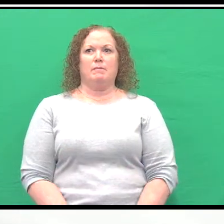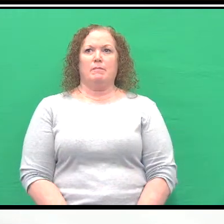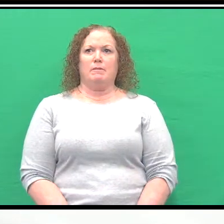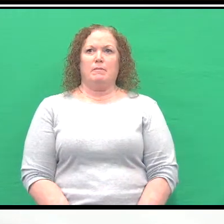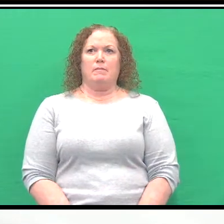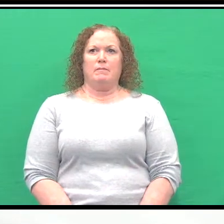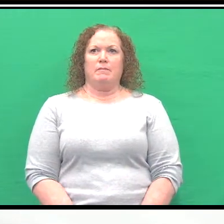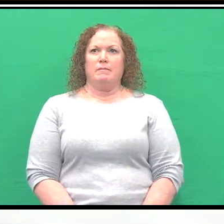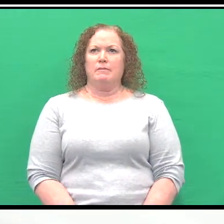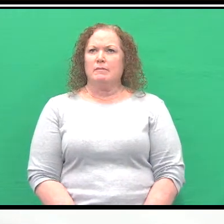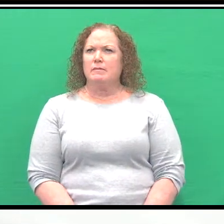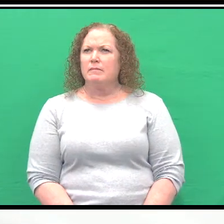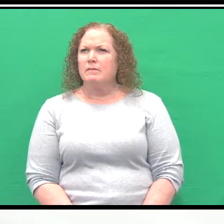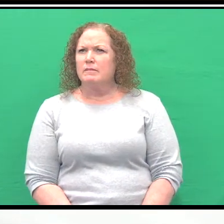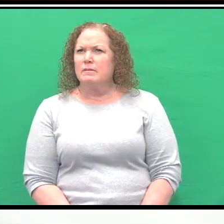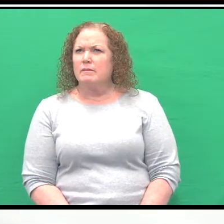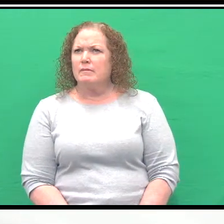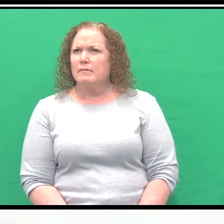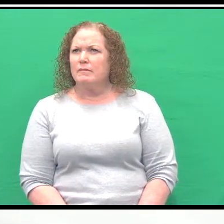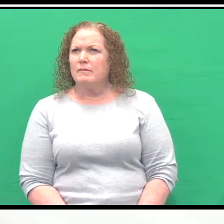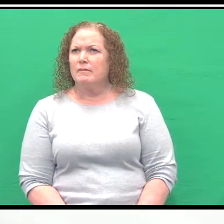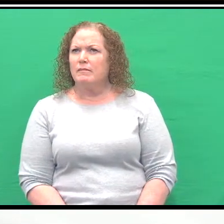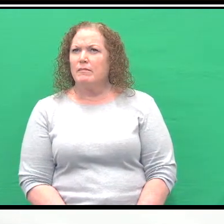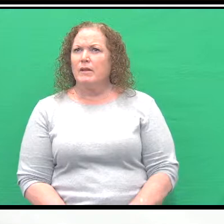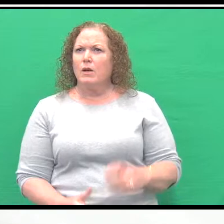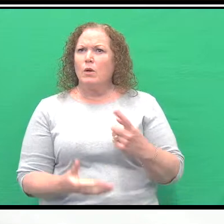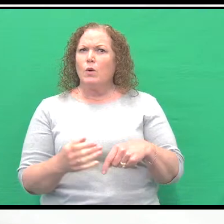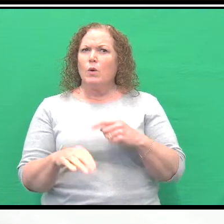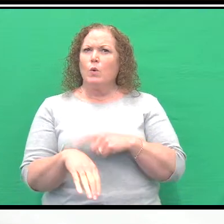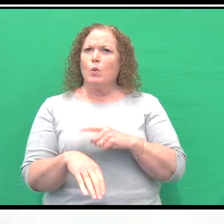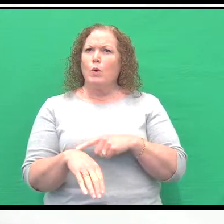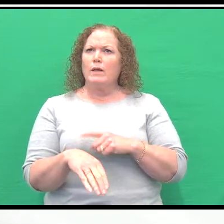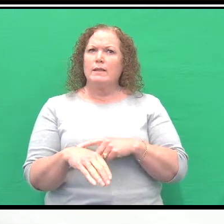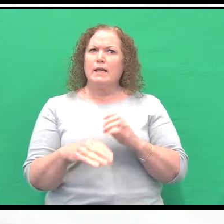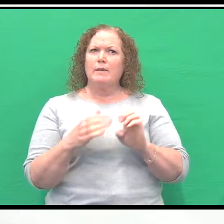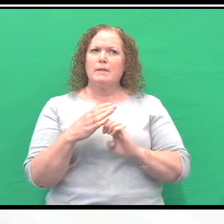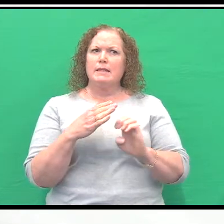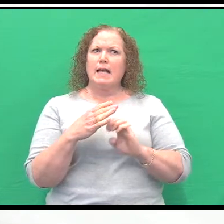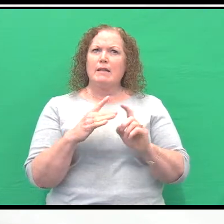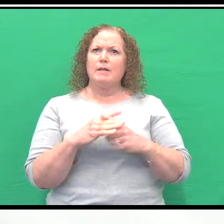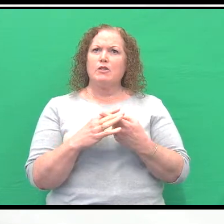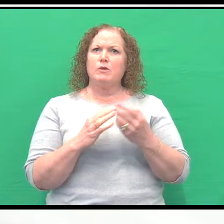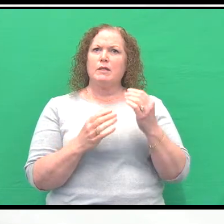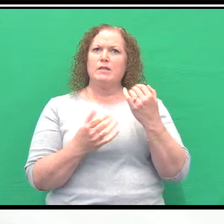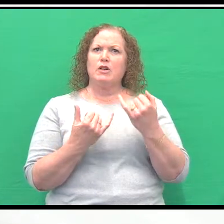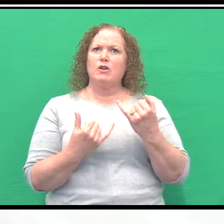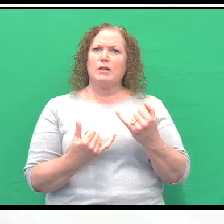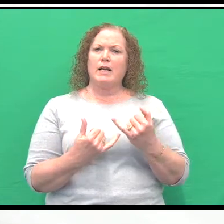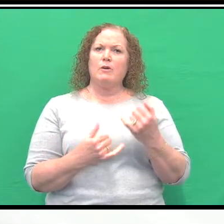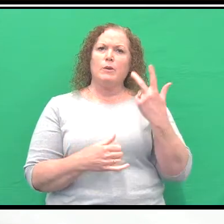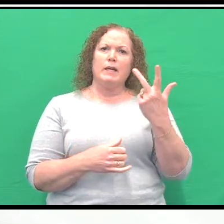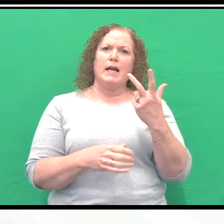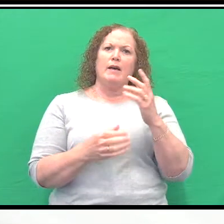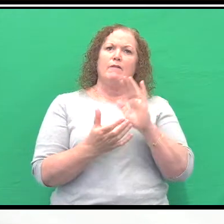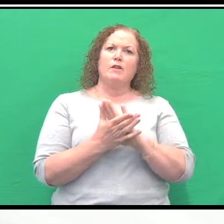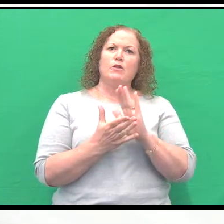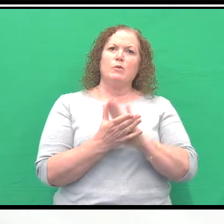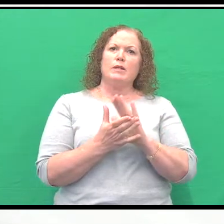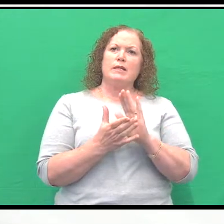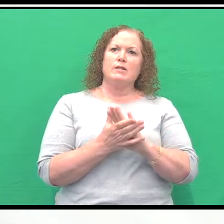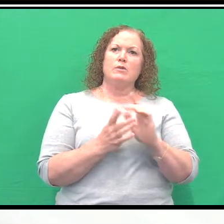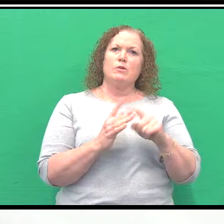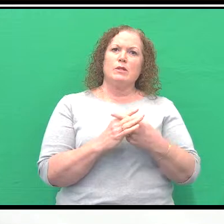Can you remind me, what time does elementary start now? We have 3 schools that are early start. Agua Caliente begins at